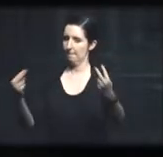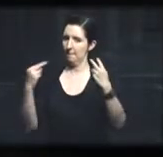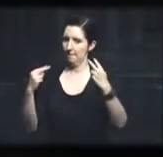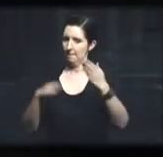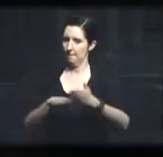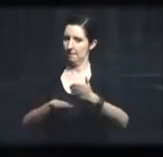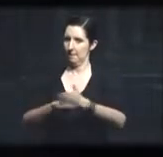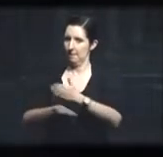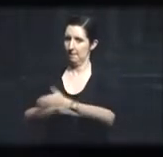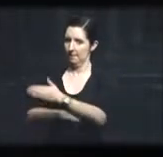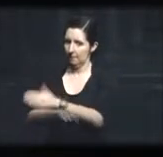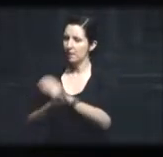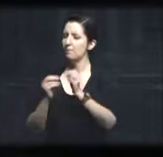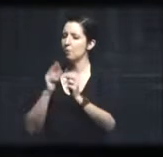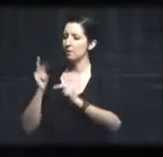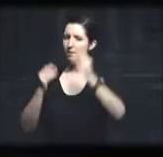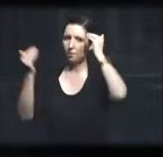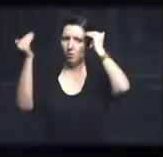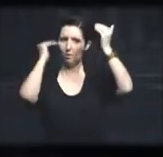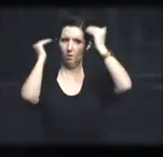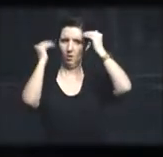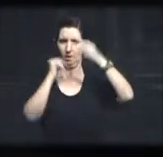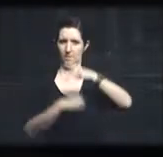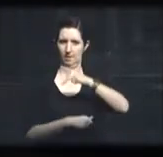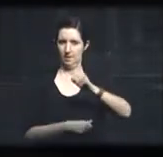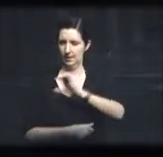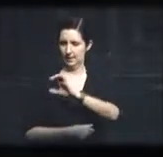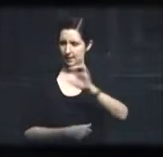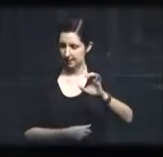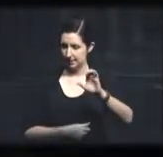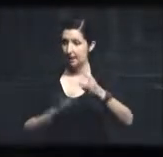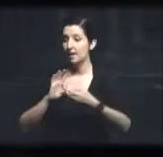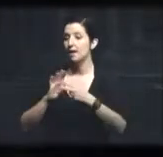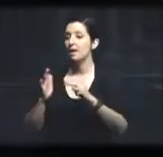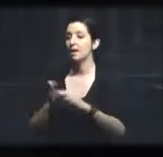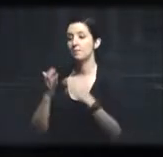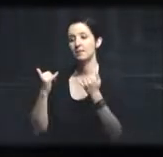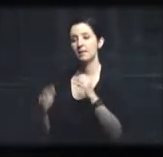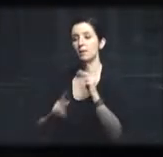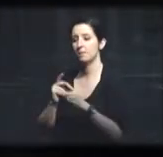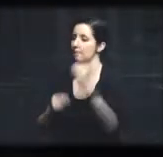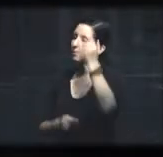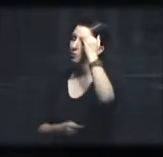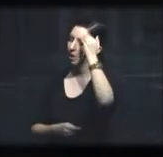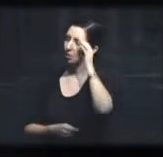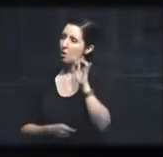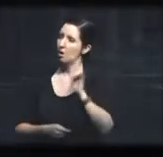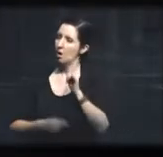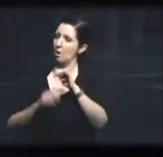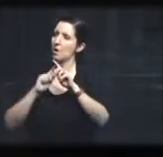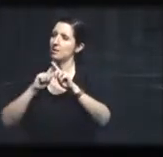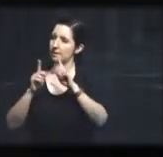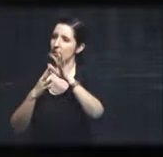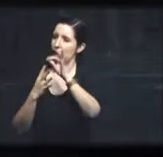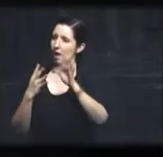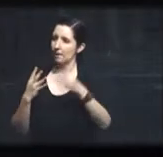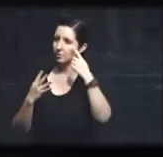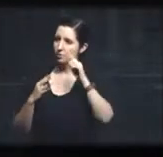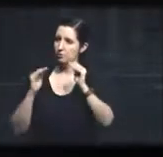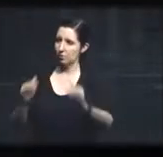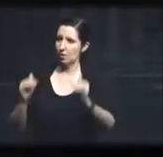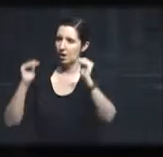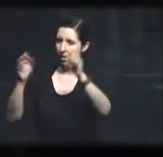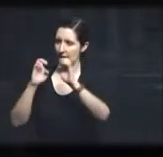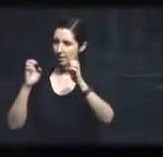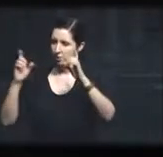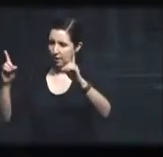more families are being savvier shoppers for higher education and saying, "I don't want to spend $30,000 or $40,000 a year for the same